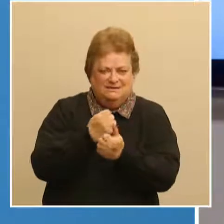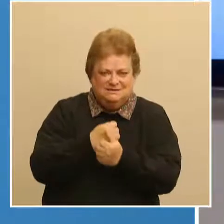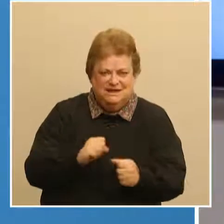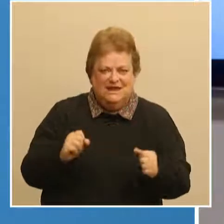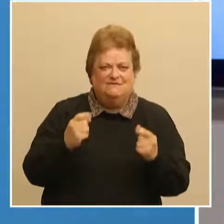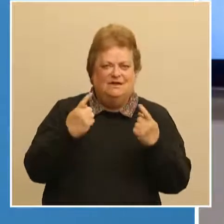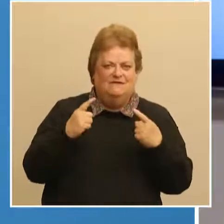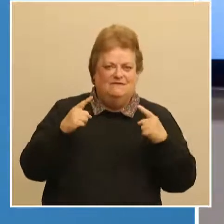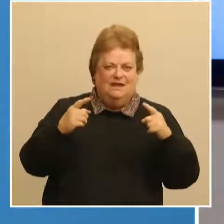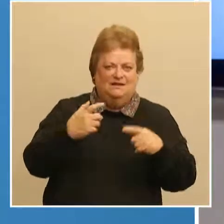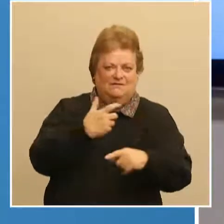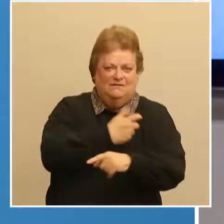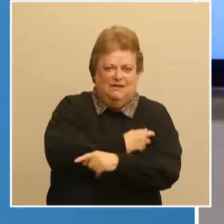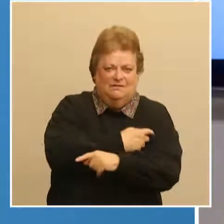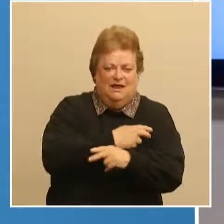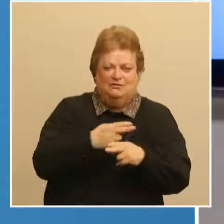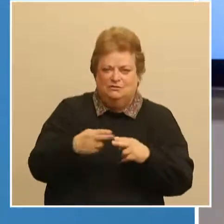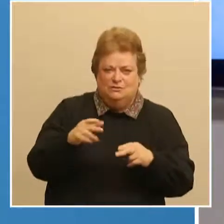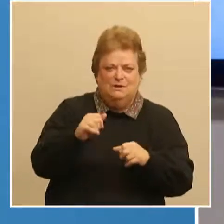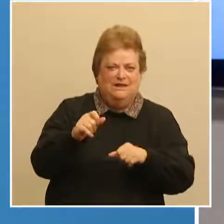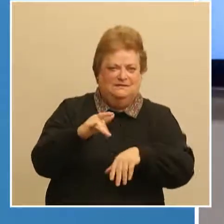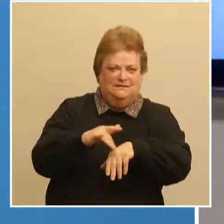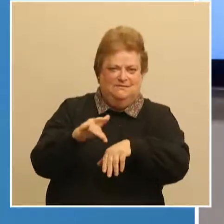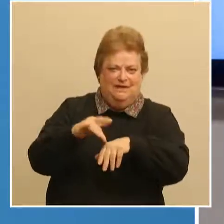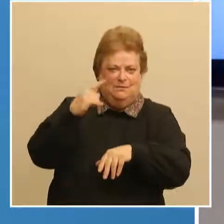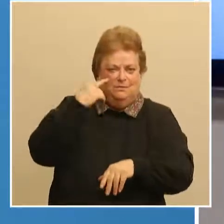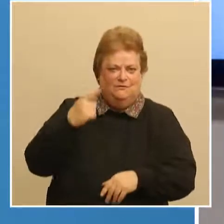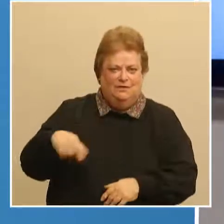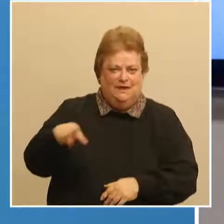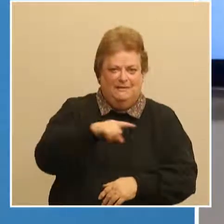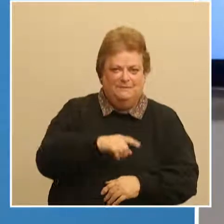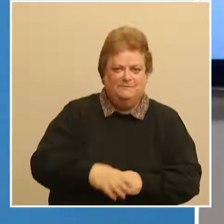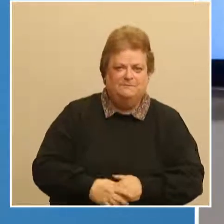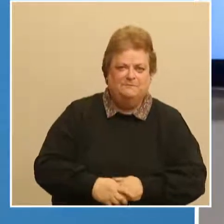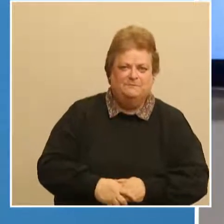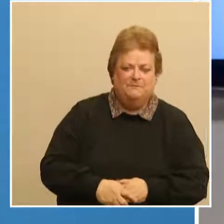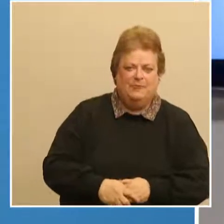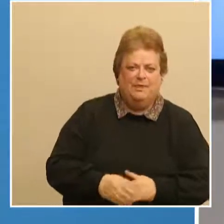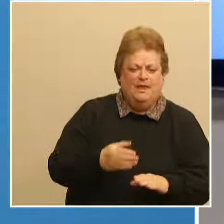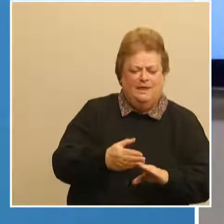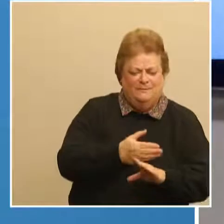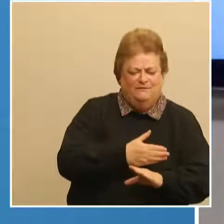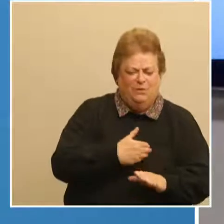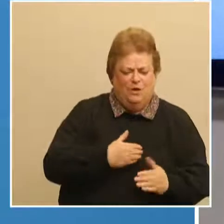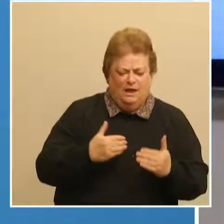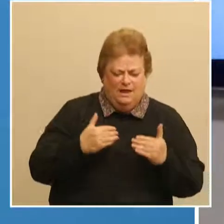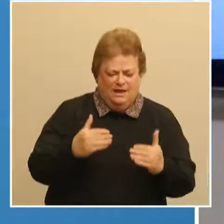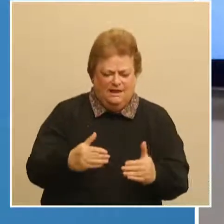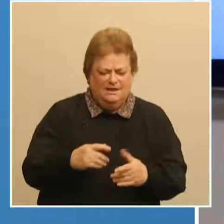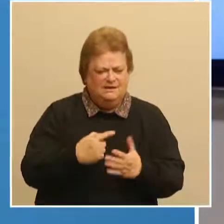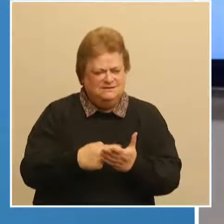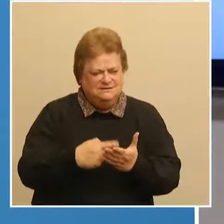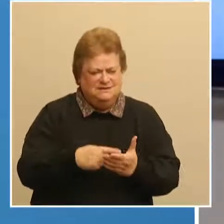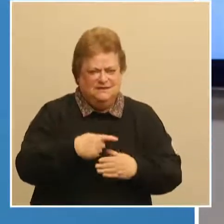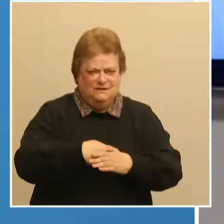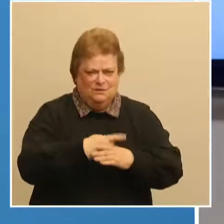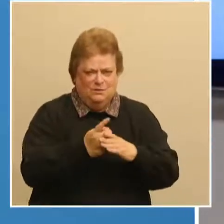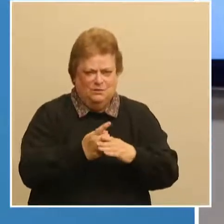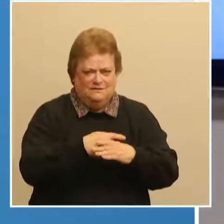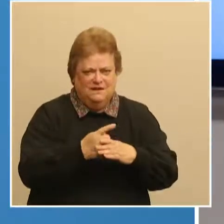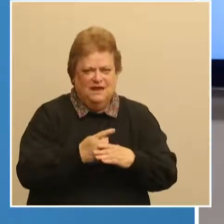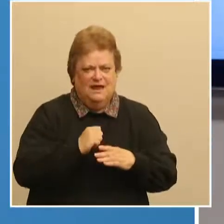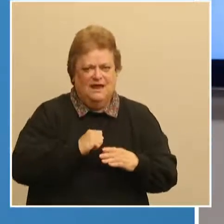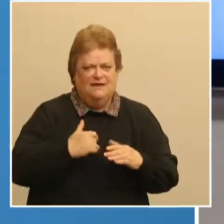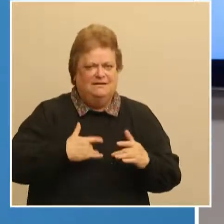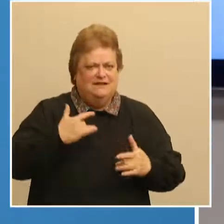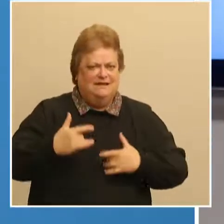effective vaccine as soon as it's available to them. Before I move on to the risk dial and our local indicators, I have